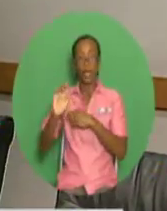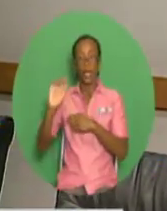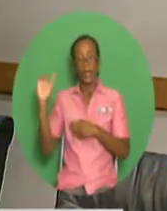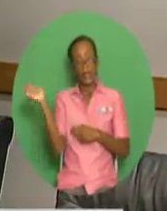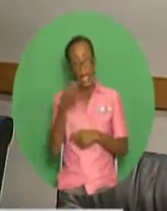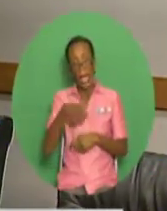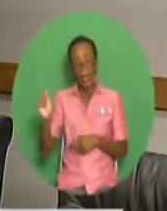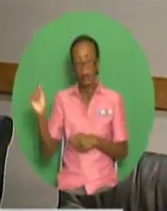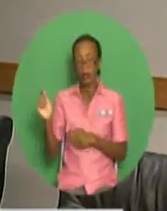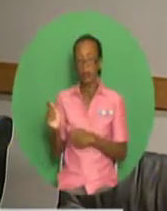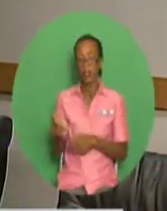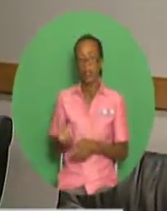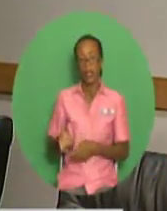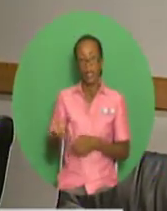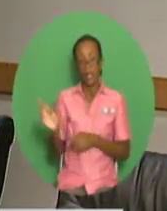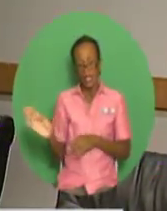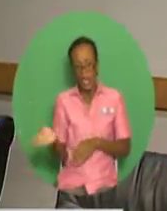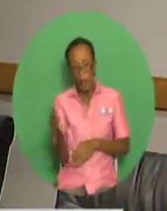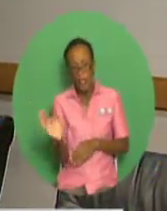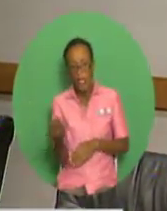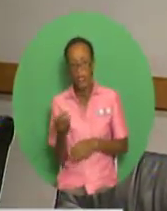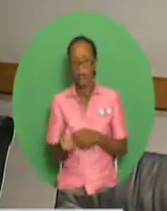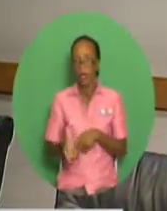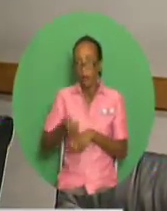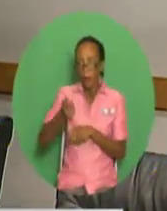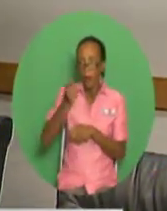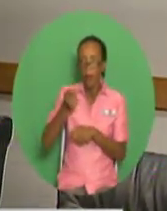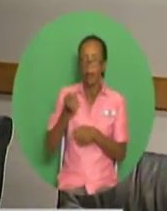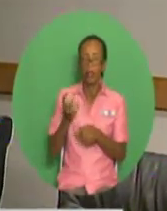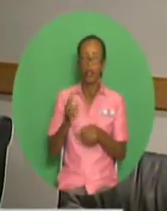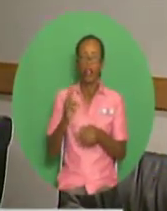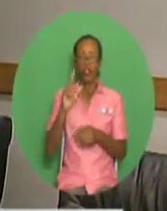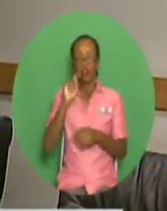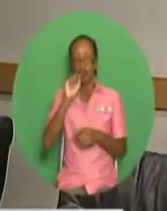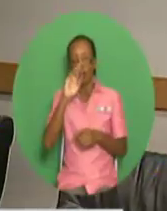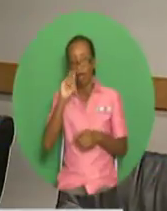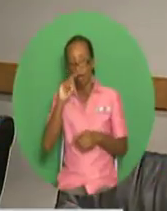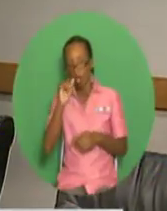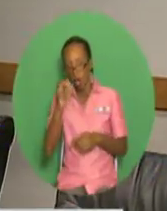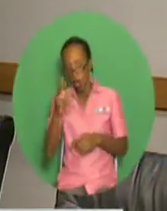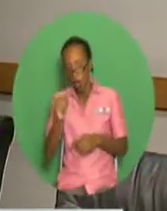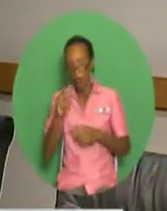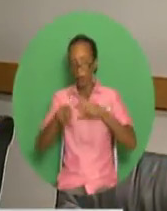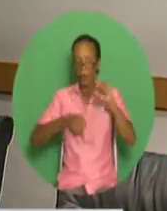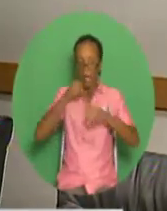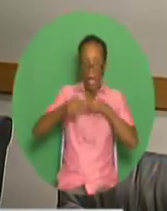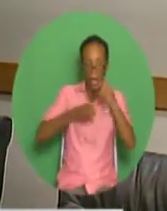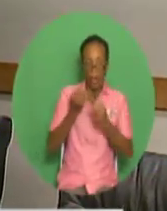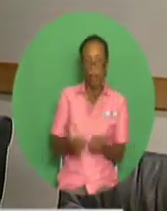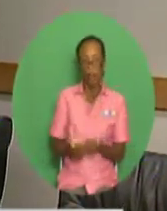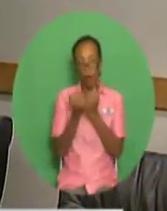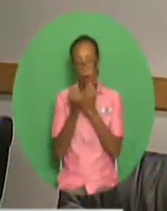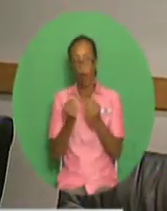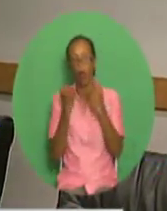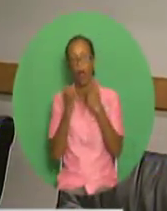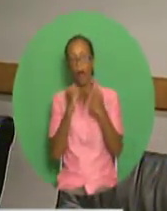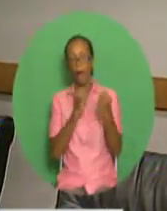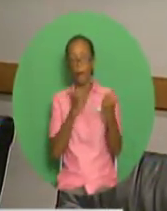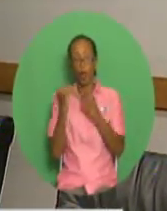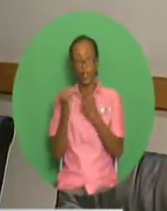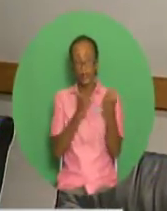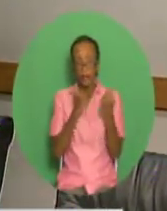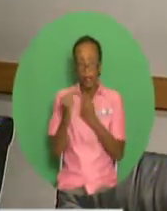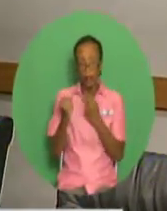tennis, badminton, swimming, water polo, diving, triathlon, cycling, volleyball, boxing. The entry